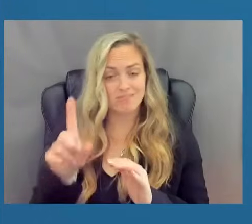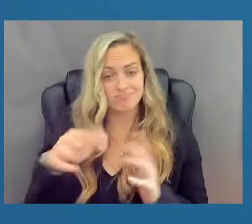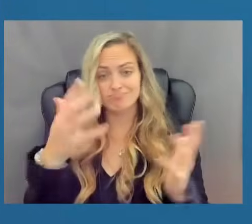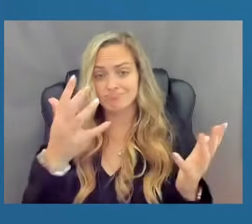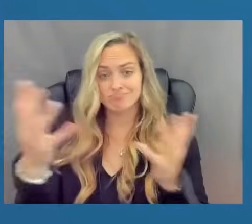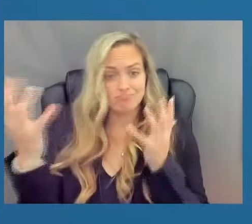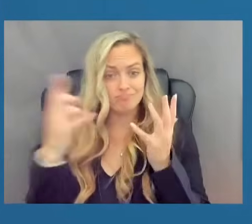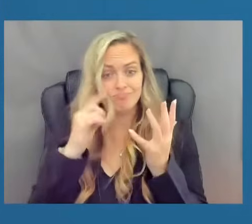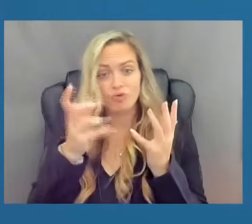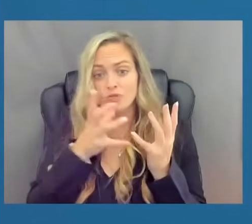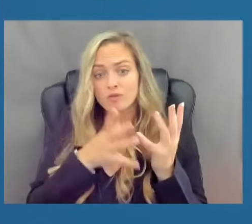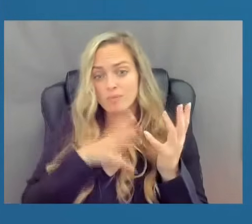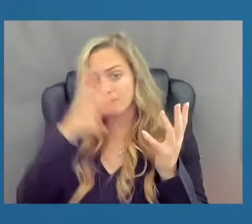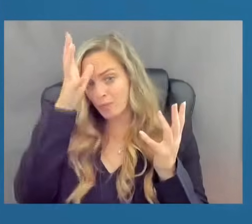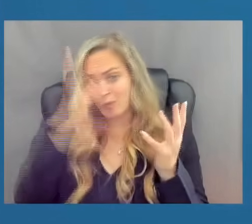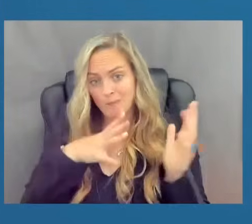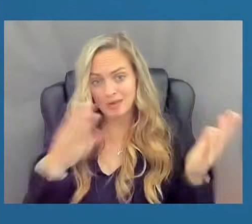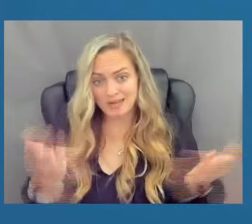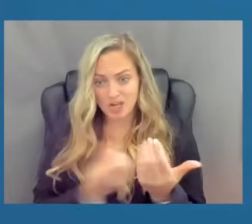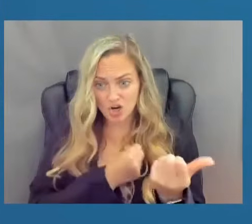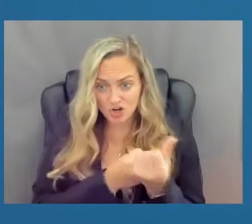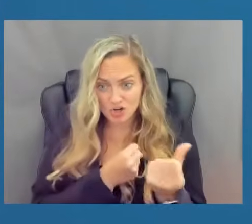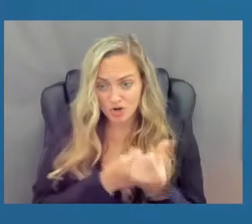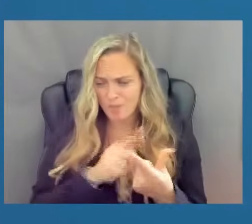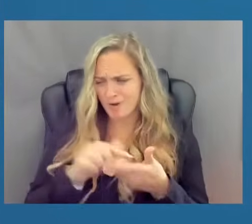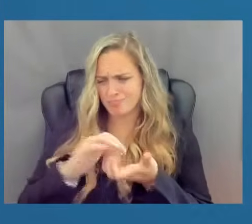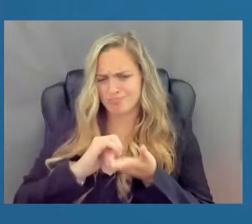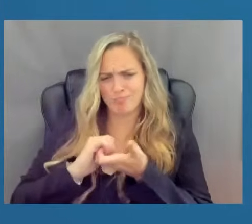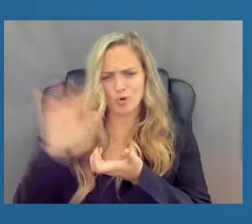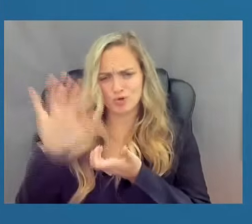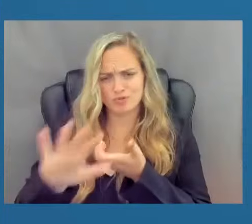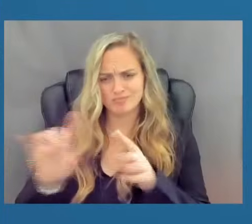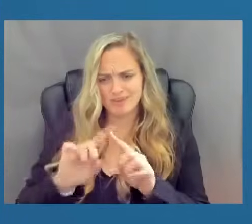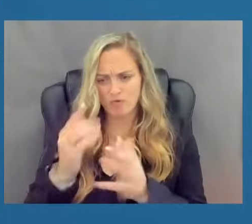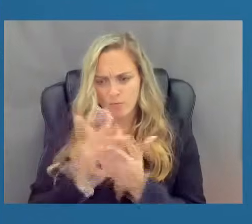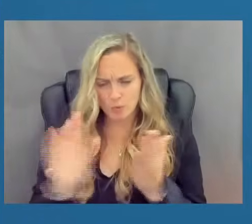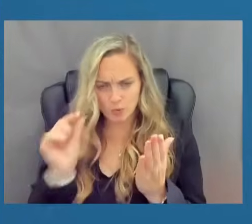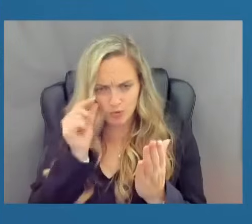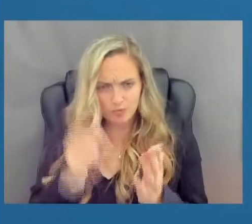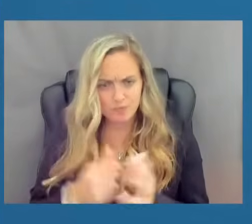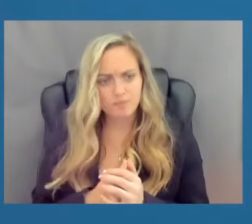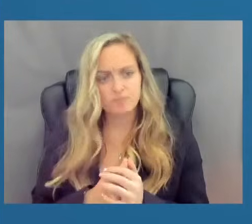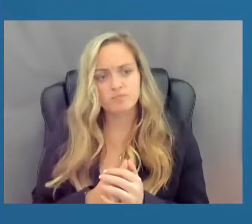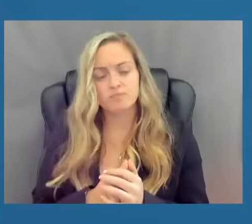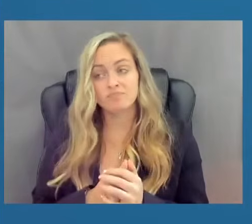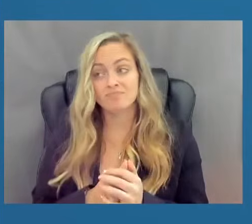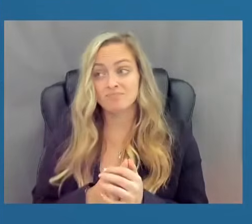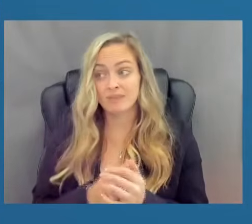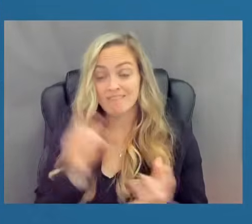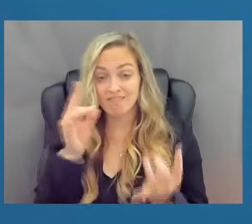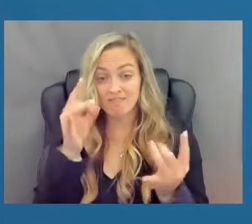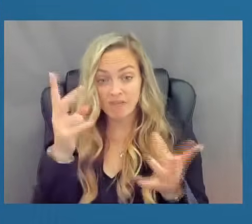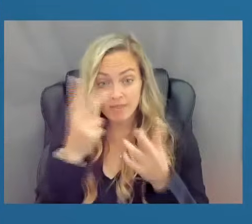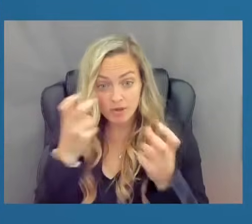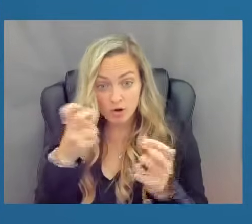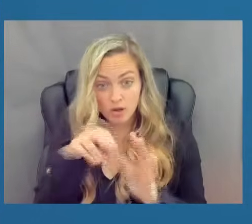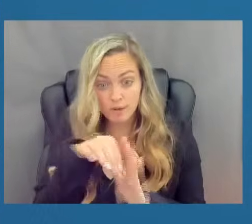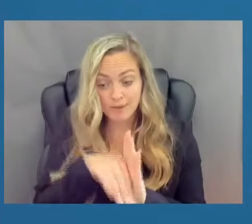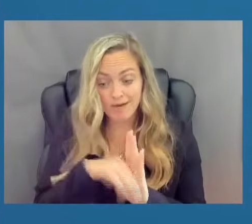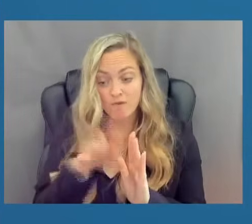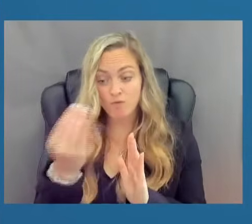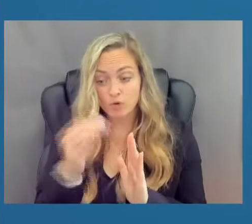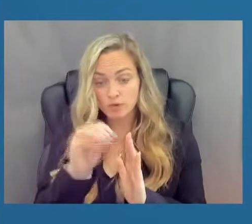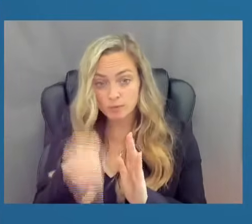men and women here, but also our partners throughout different levels of government. Violent crime is down 14%. Shootings are